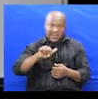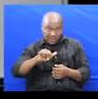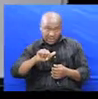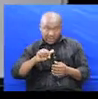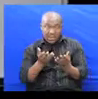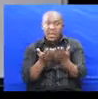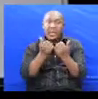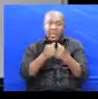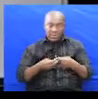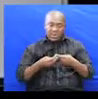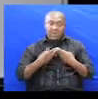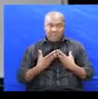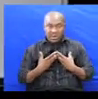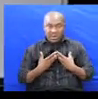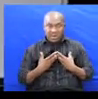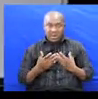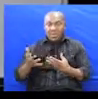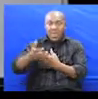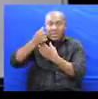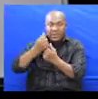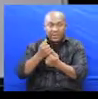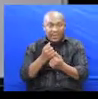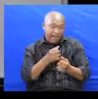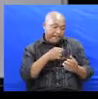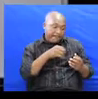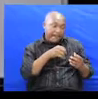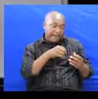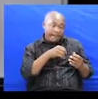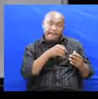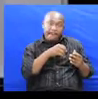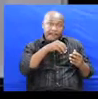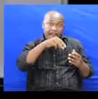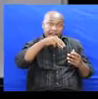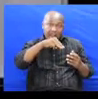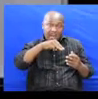also can be given by taking mass concentration,